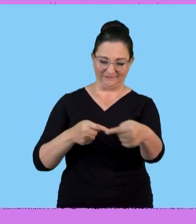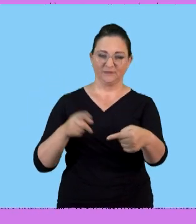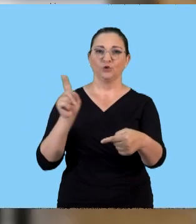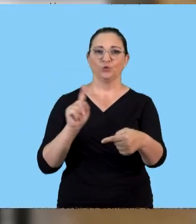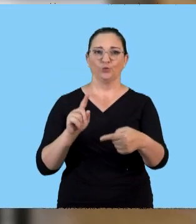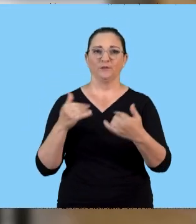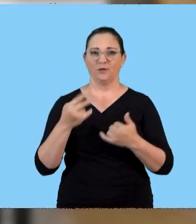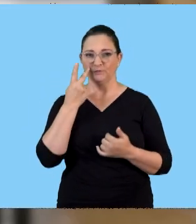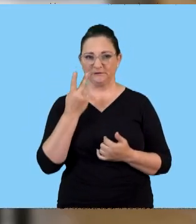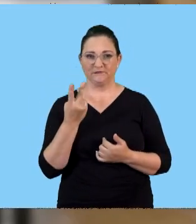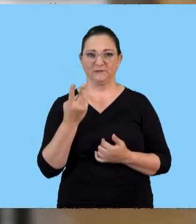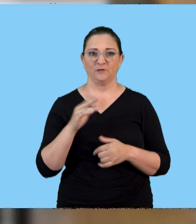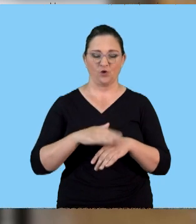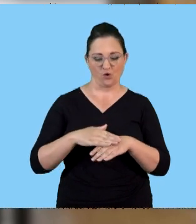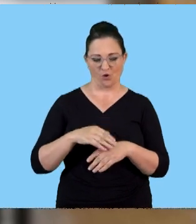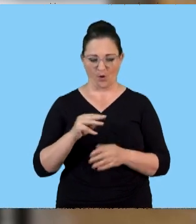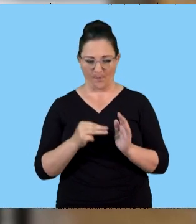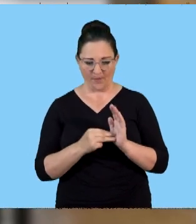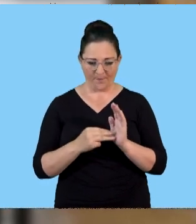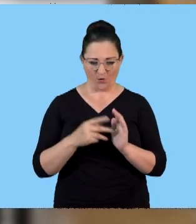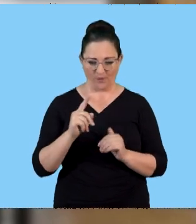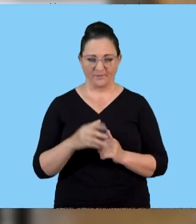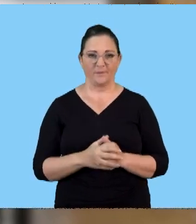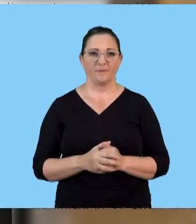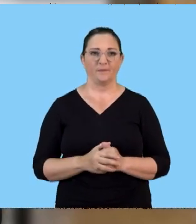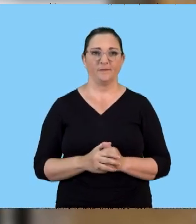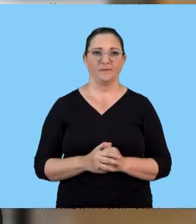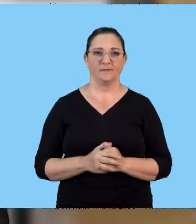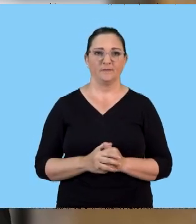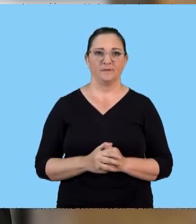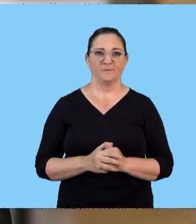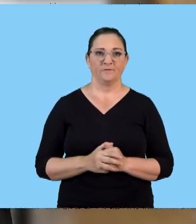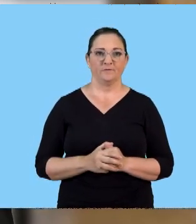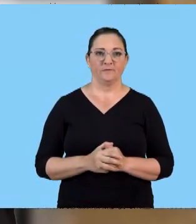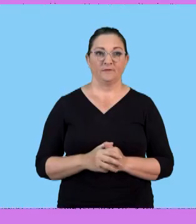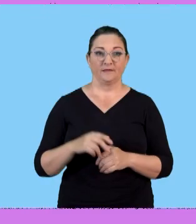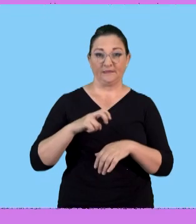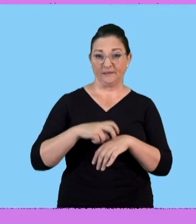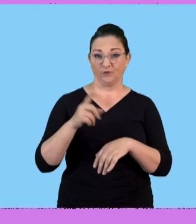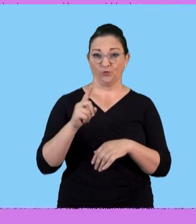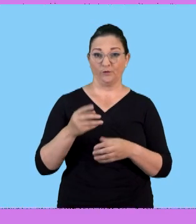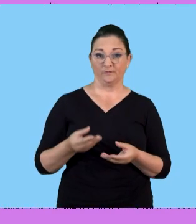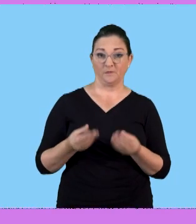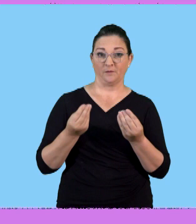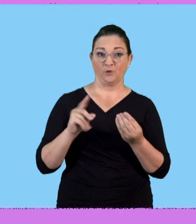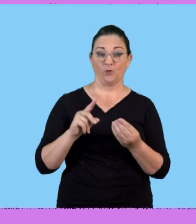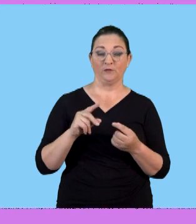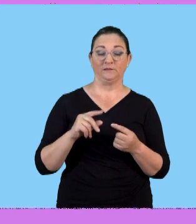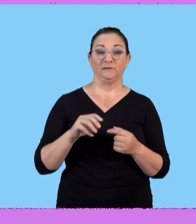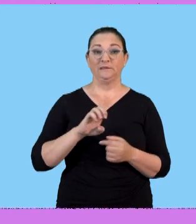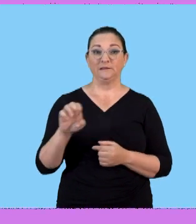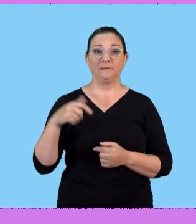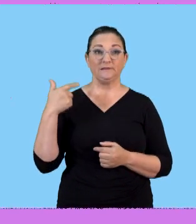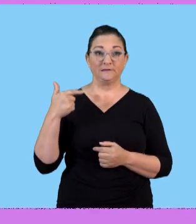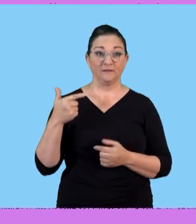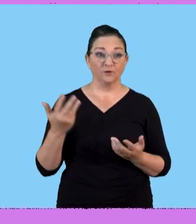East London and Grahamstown. All right, now let's go to our map. First of all, I need to find East London. Right, there's